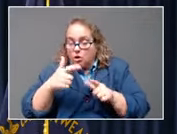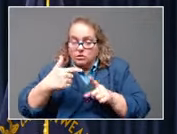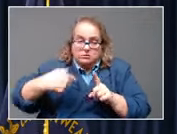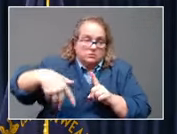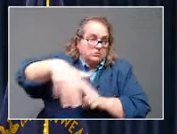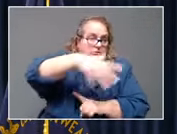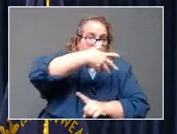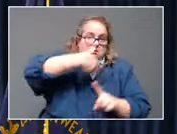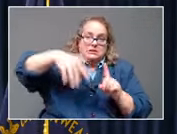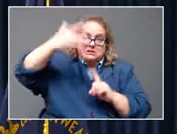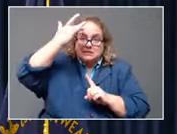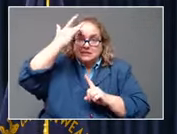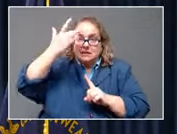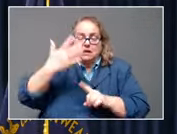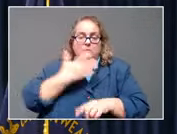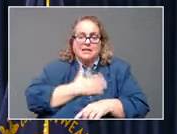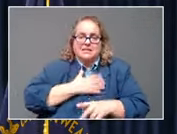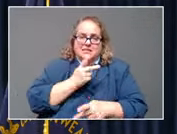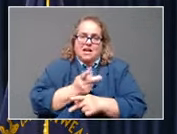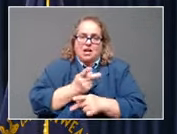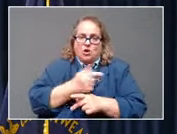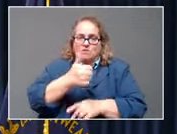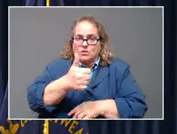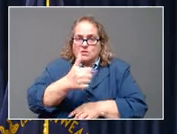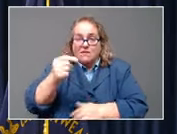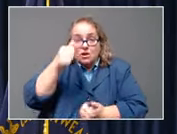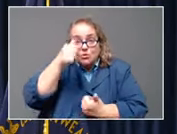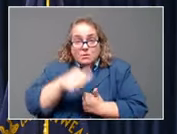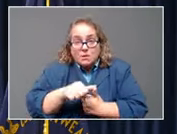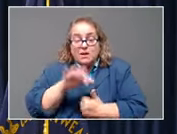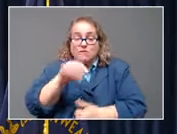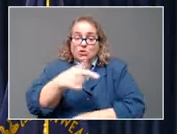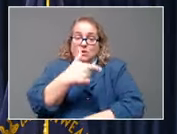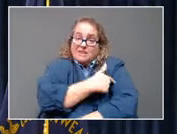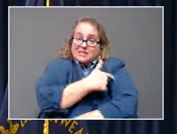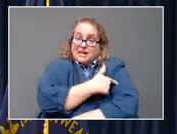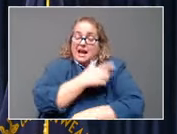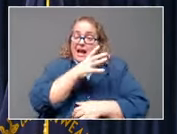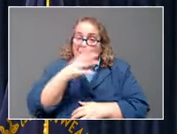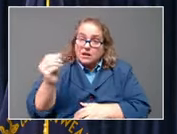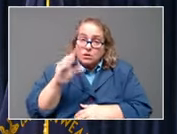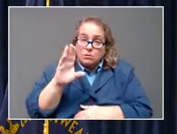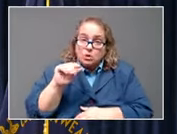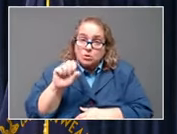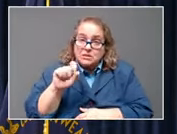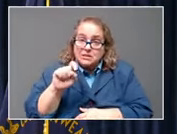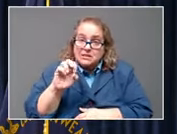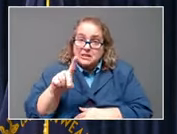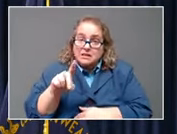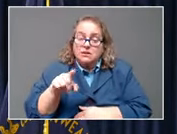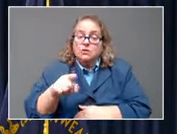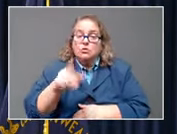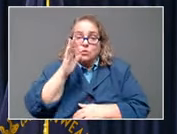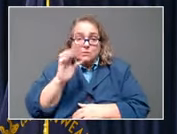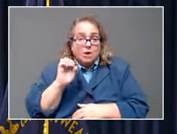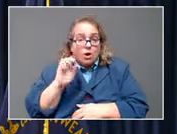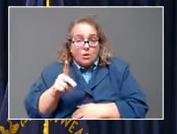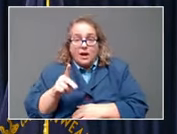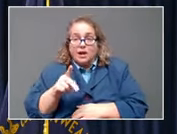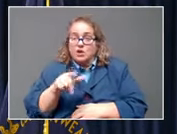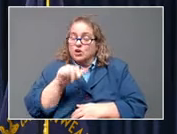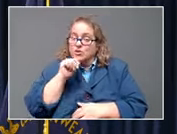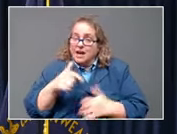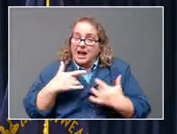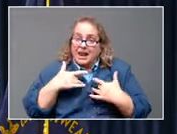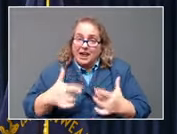Please take care of yourself. And remember, if you're vaccinated and boosted, you're going to be okay. You're not likely to get all